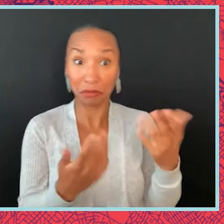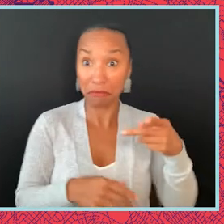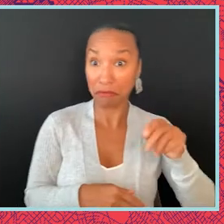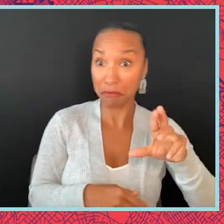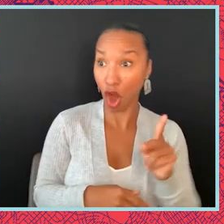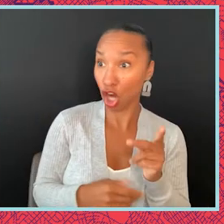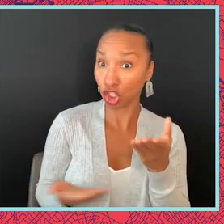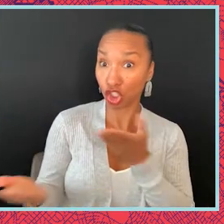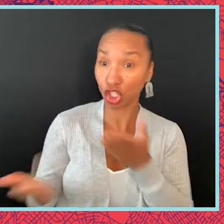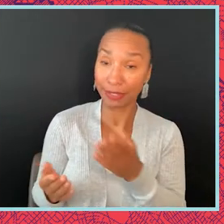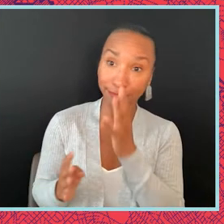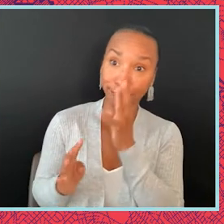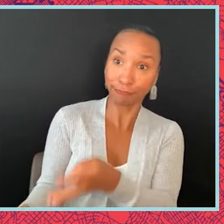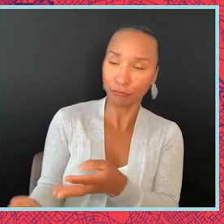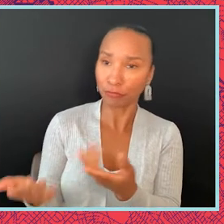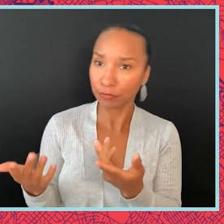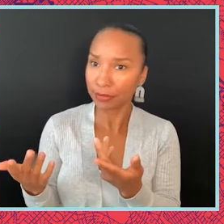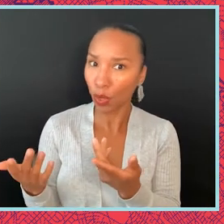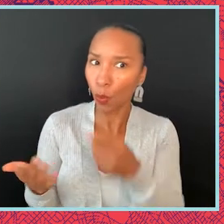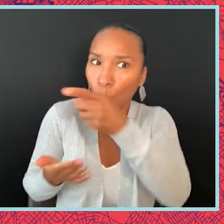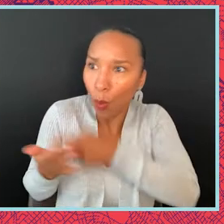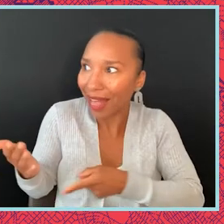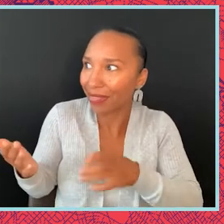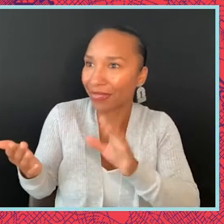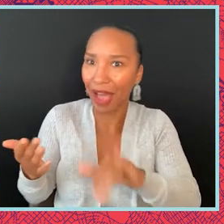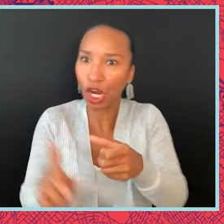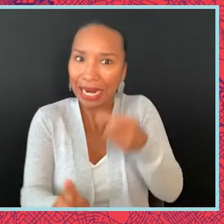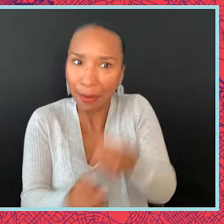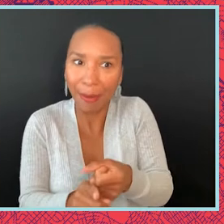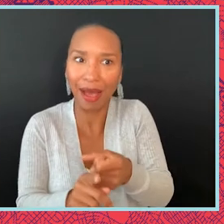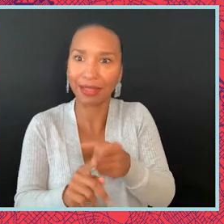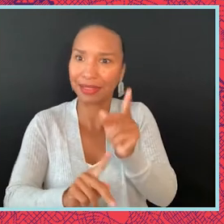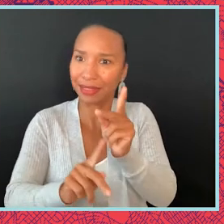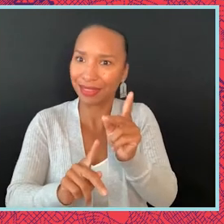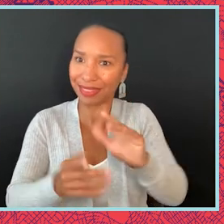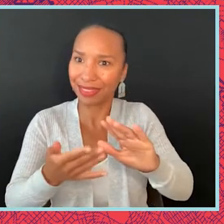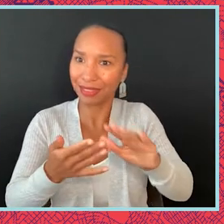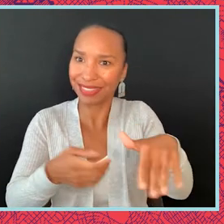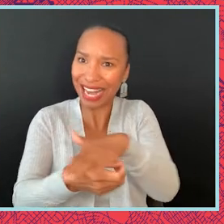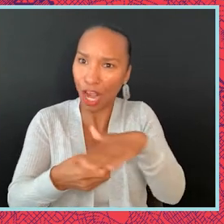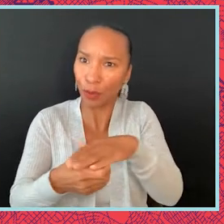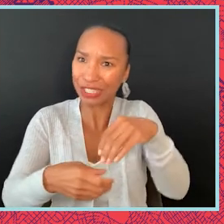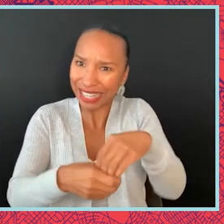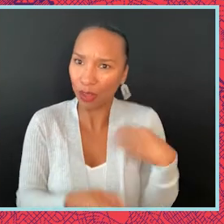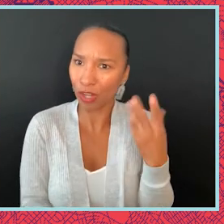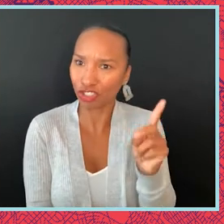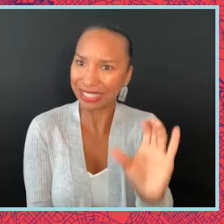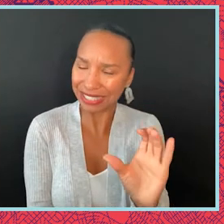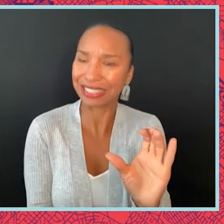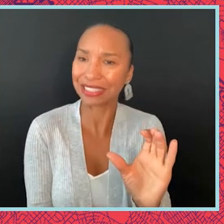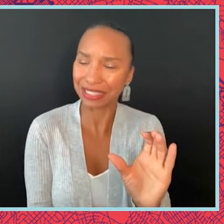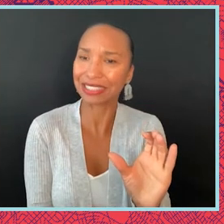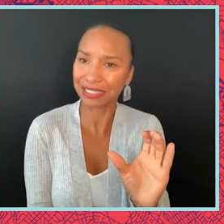Service, for what this, what people like this would mean in our in the neighborhoods in the district. So